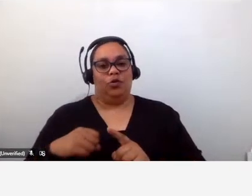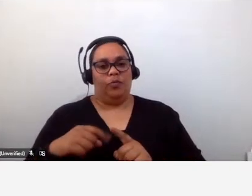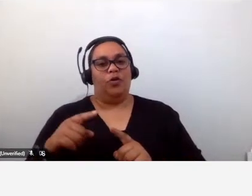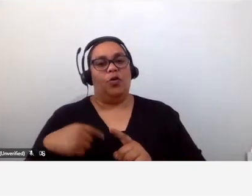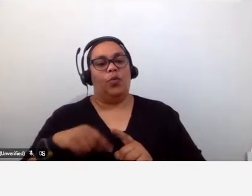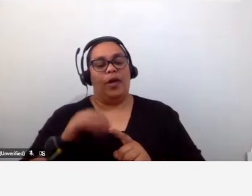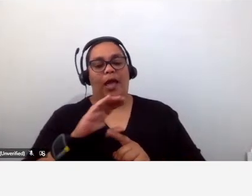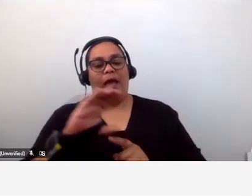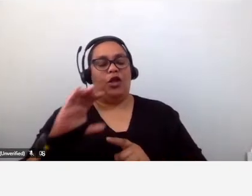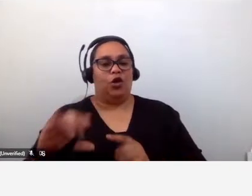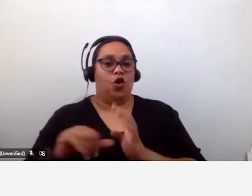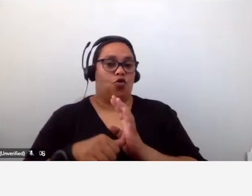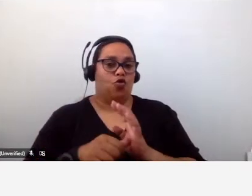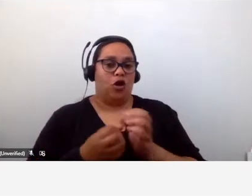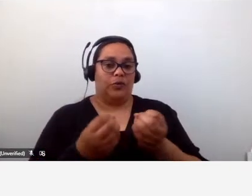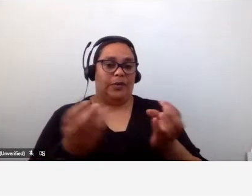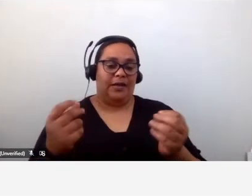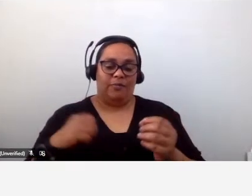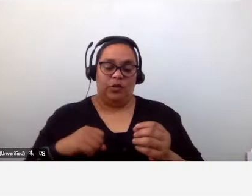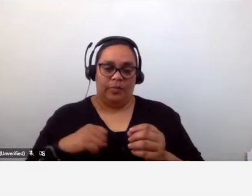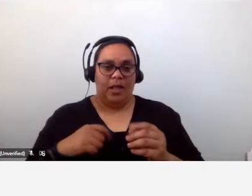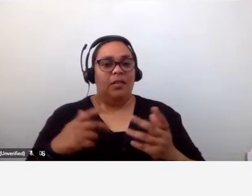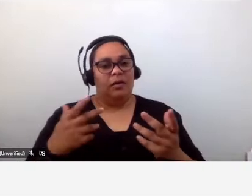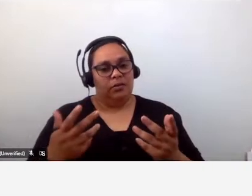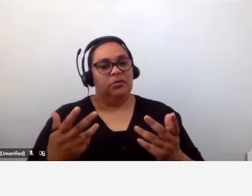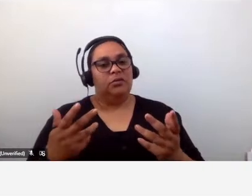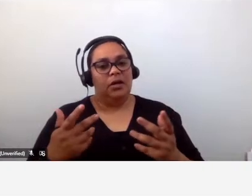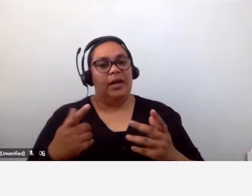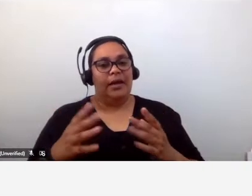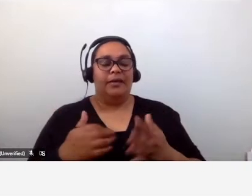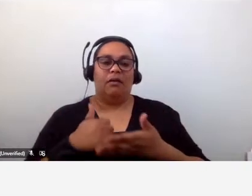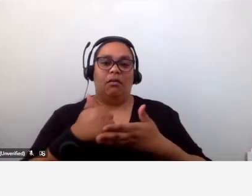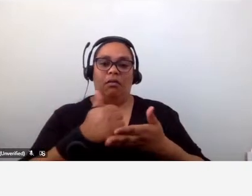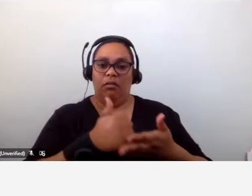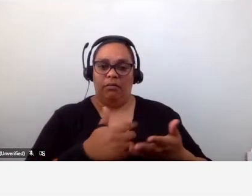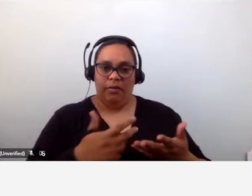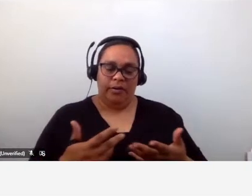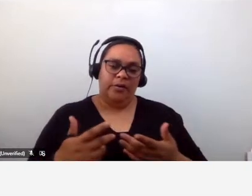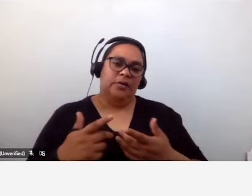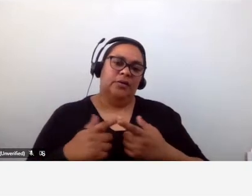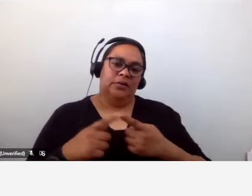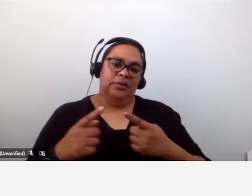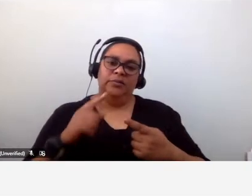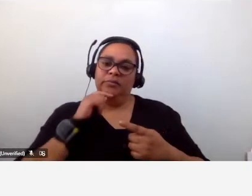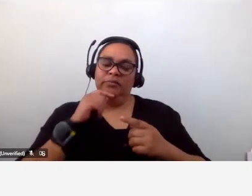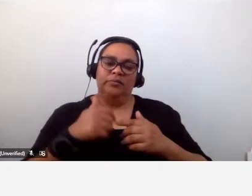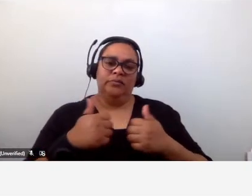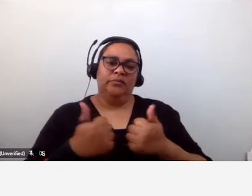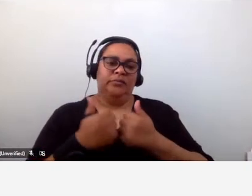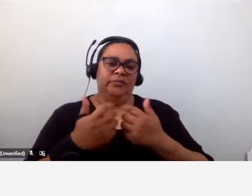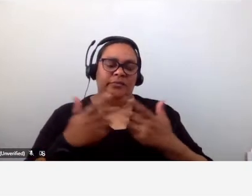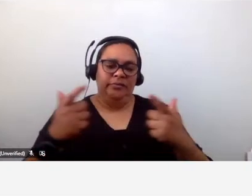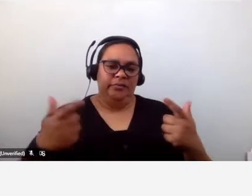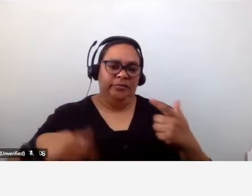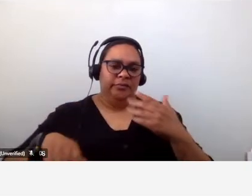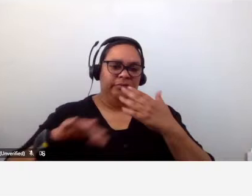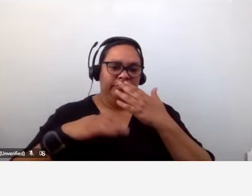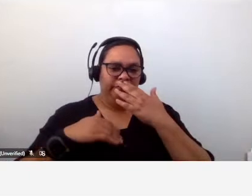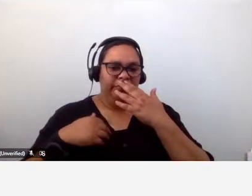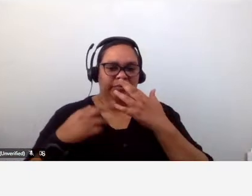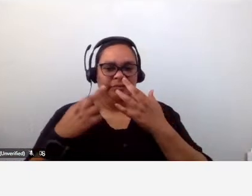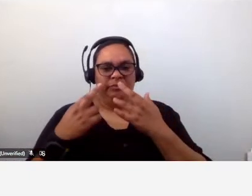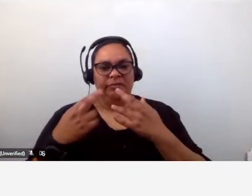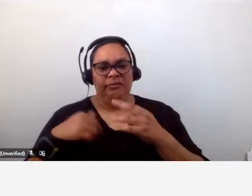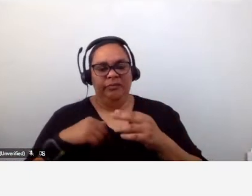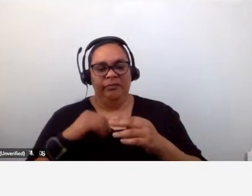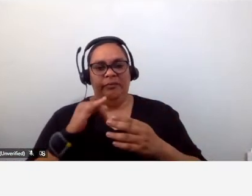we allocate grants to municipalities and assist them, but it's a big challenge for all of us, and we hope that